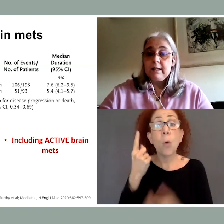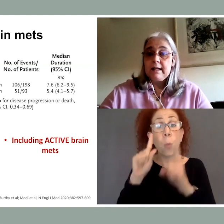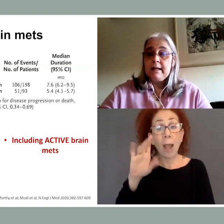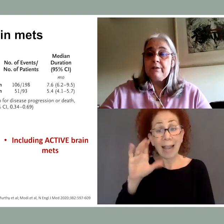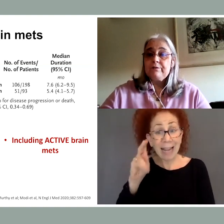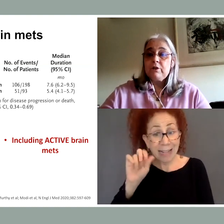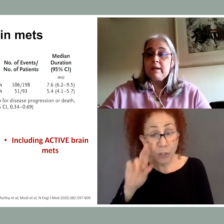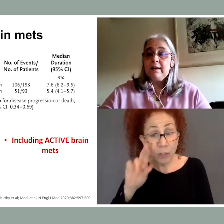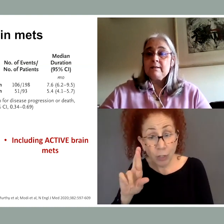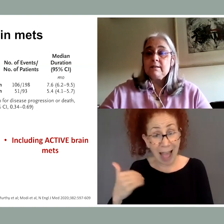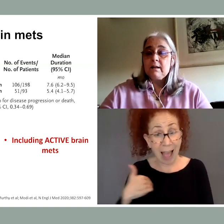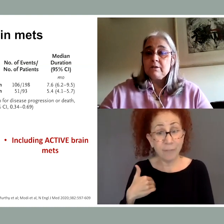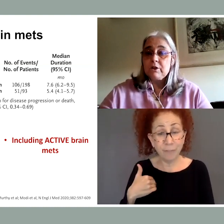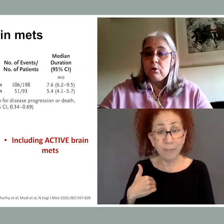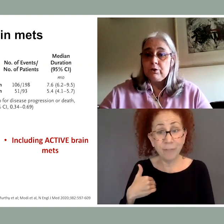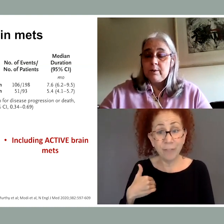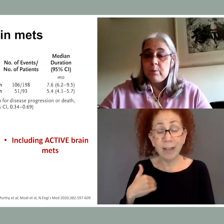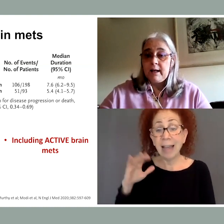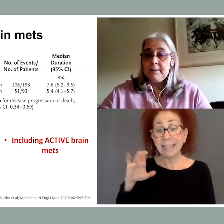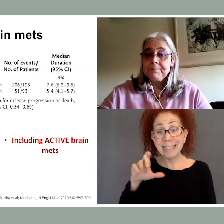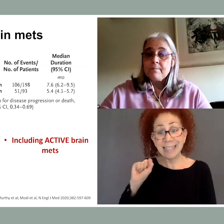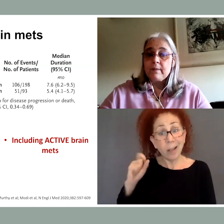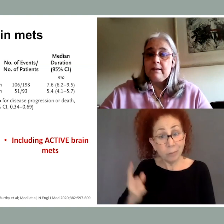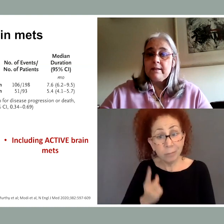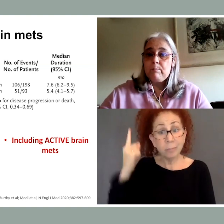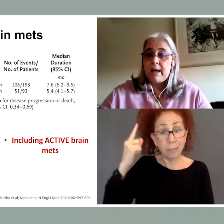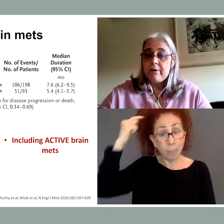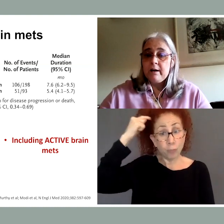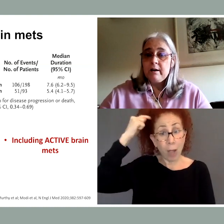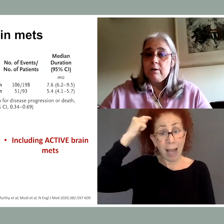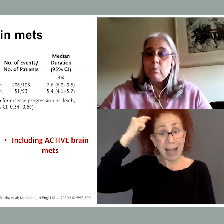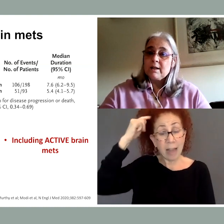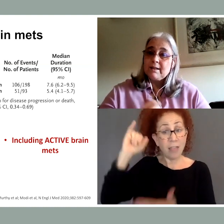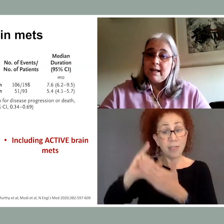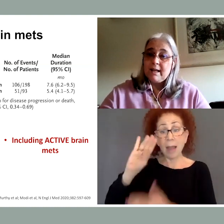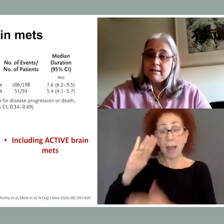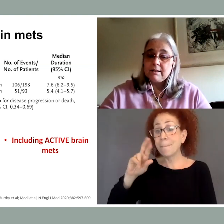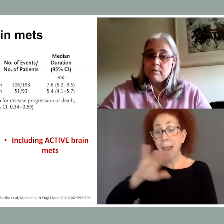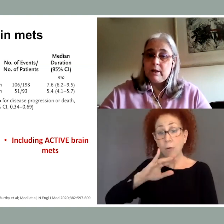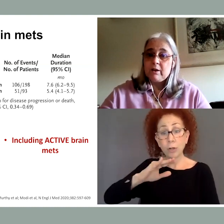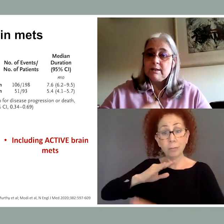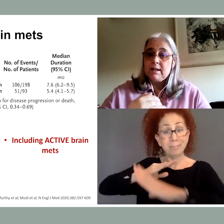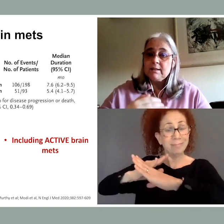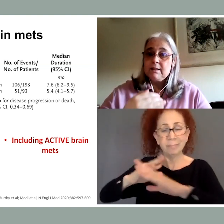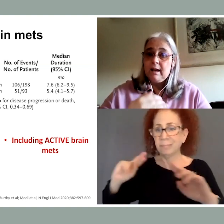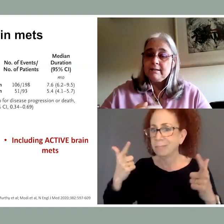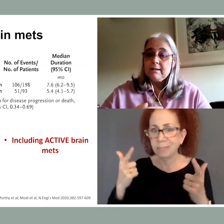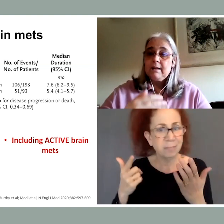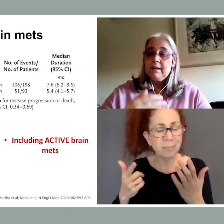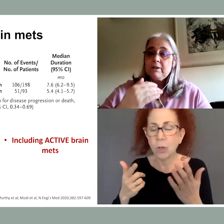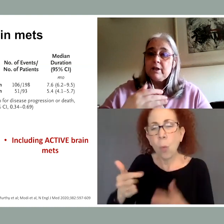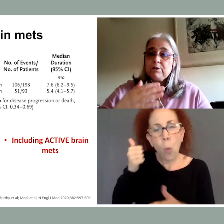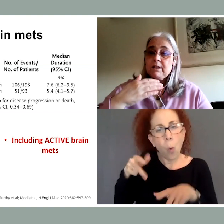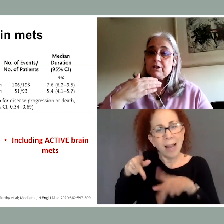cancer, and if the cancer cells go to the brain, this barrier works against us because it doesn't